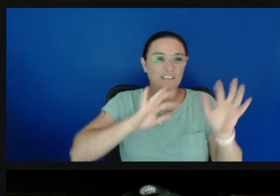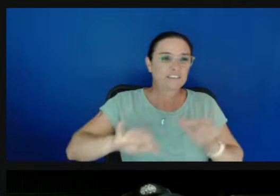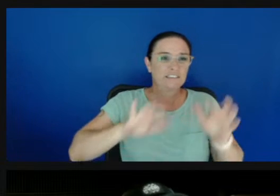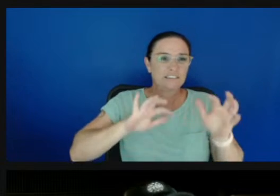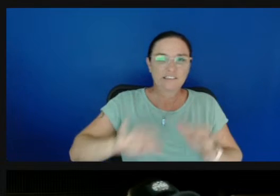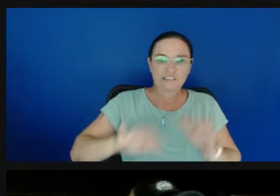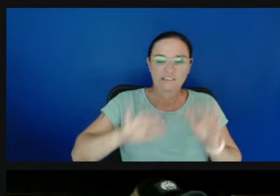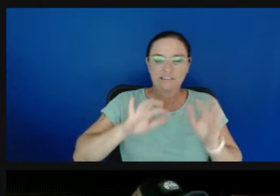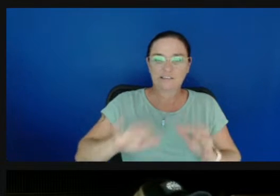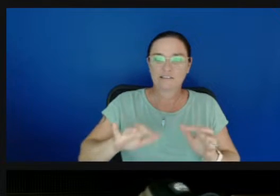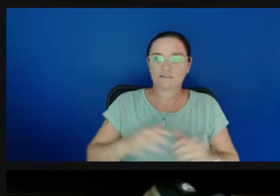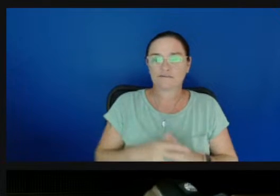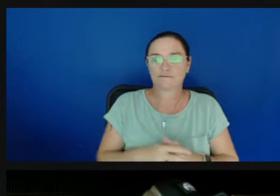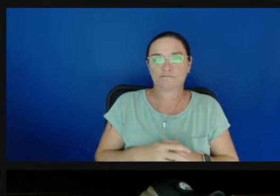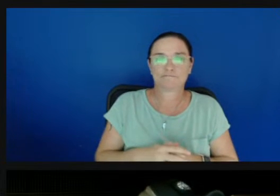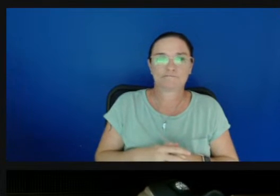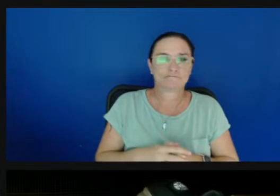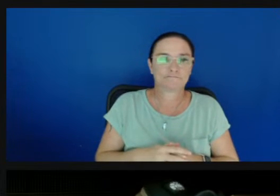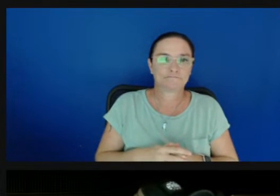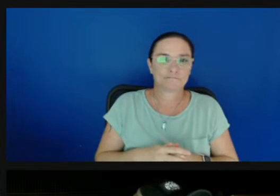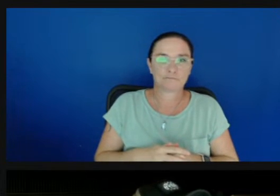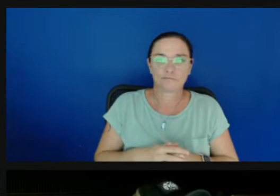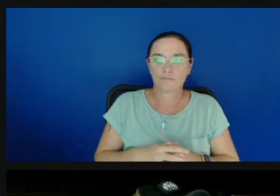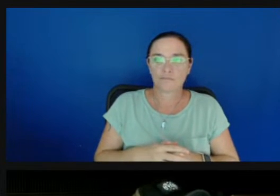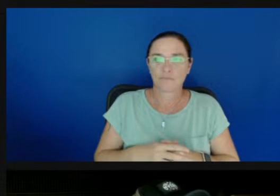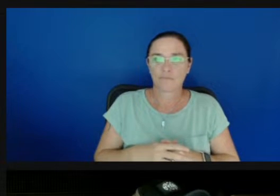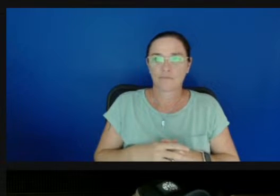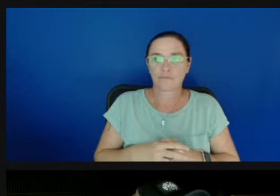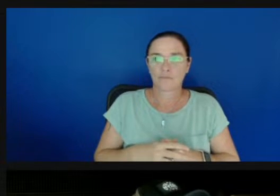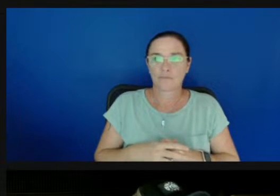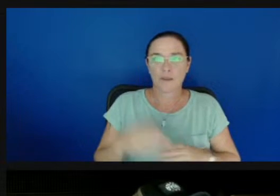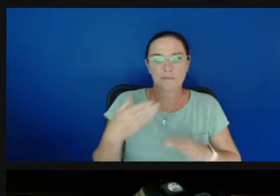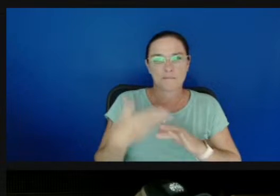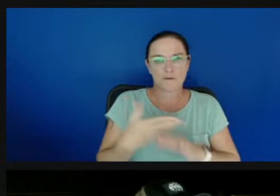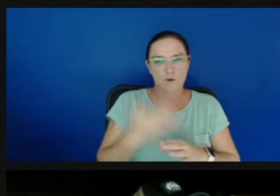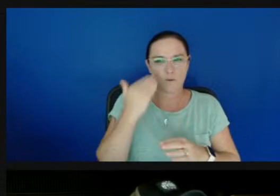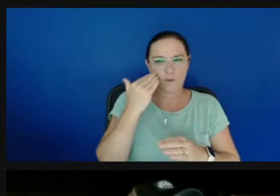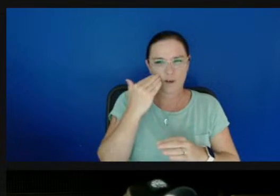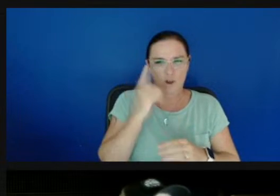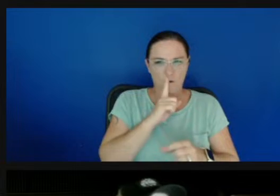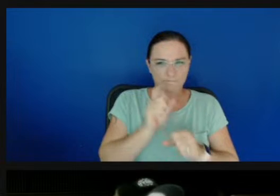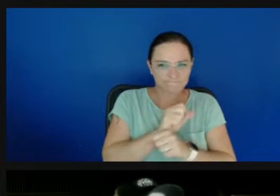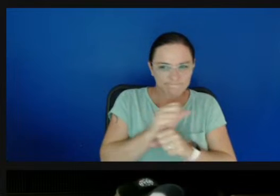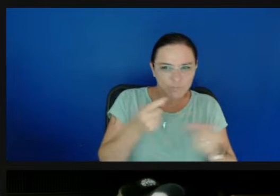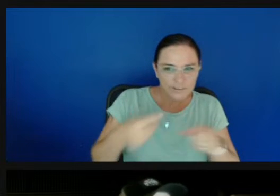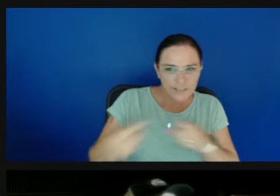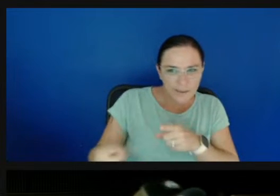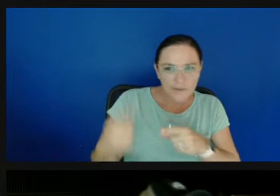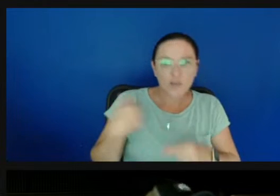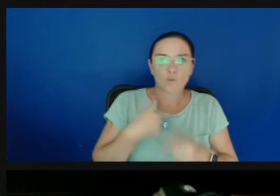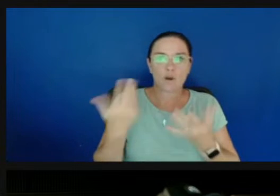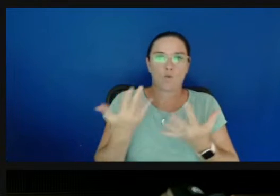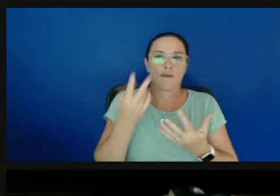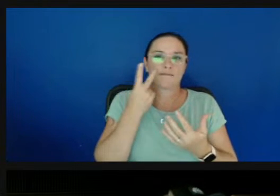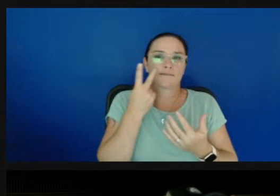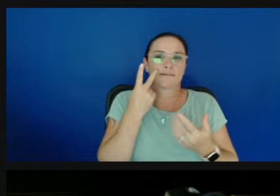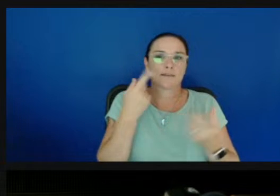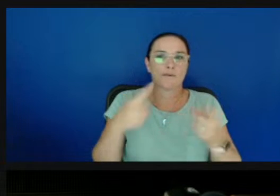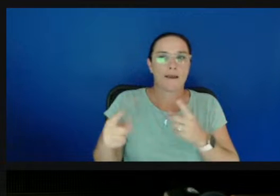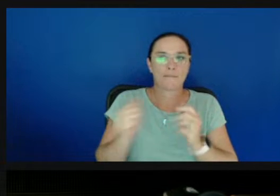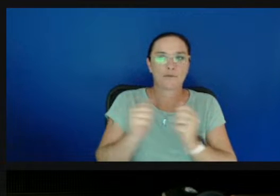some areas. So before making any judgment on these signals, we'll wait to see if this data cleans up,